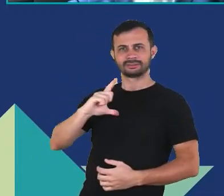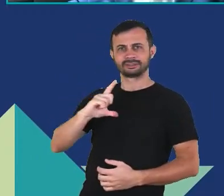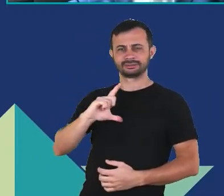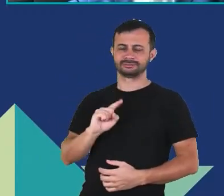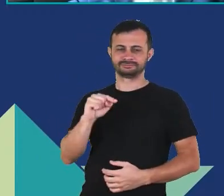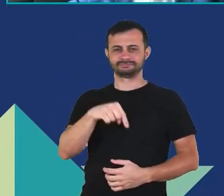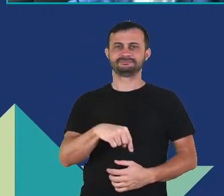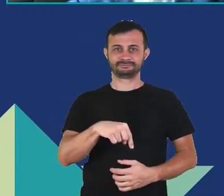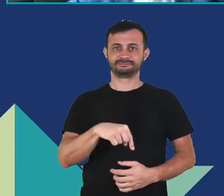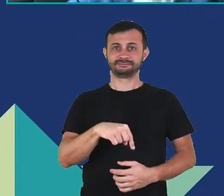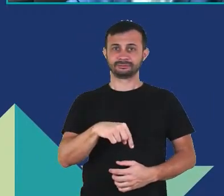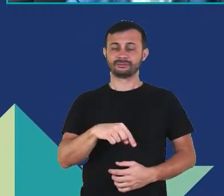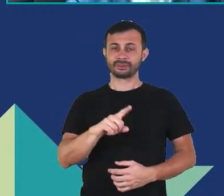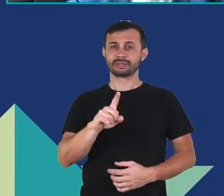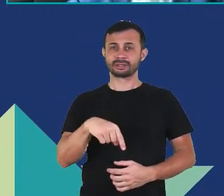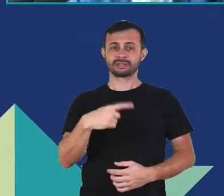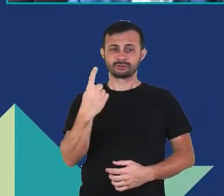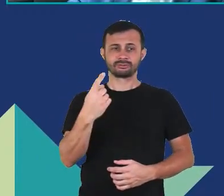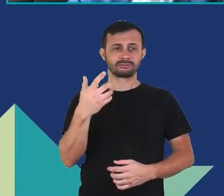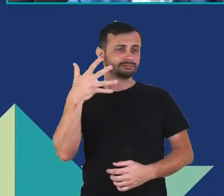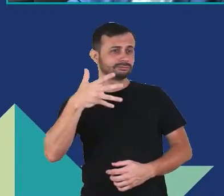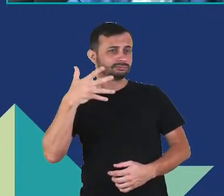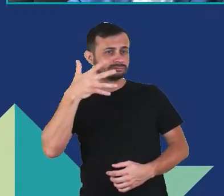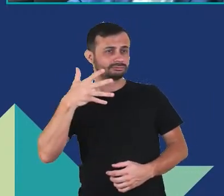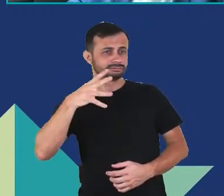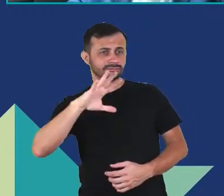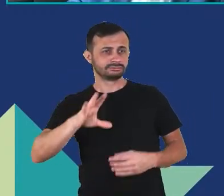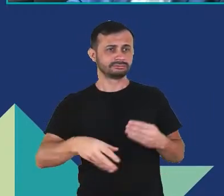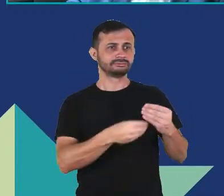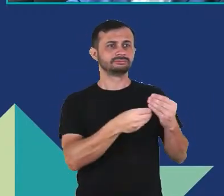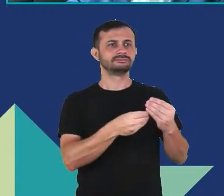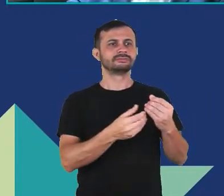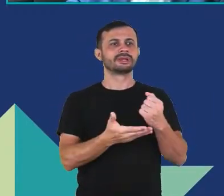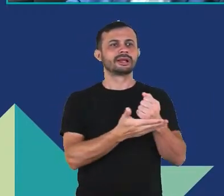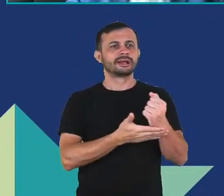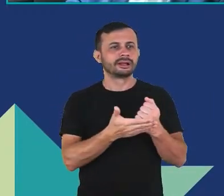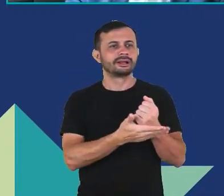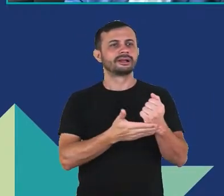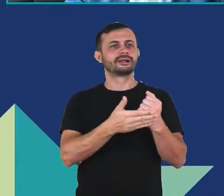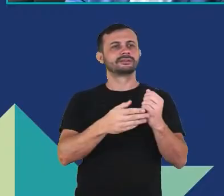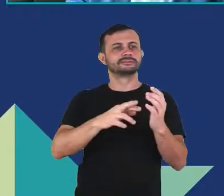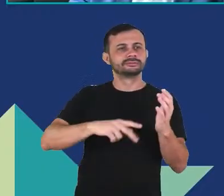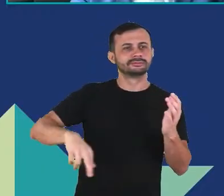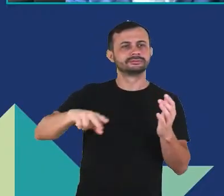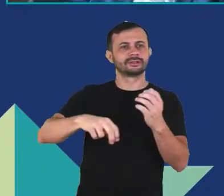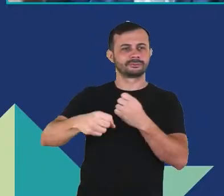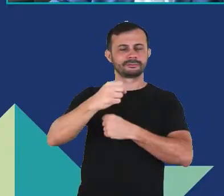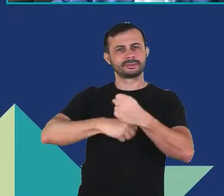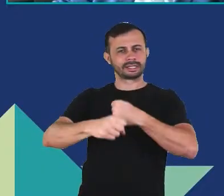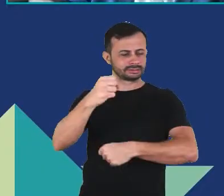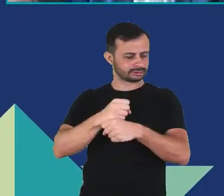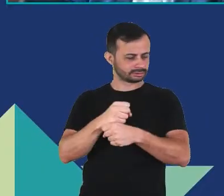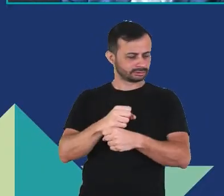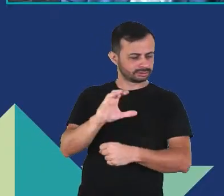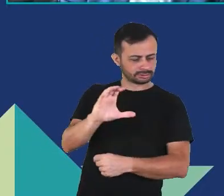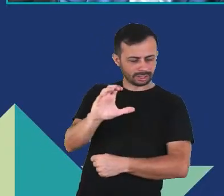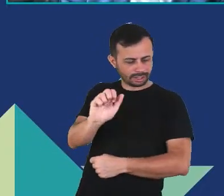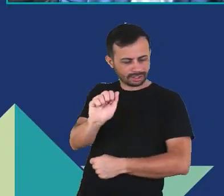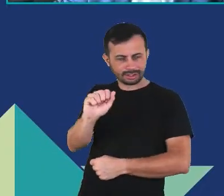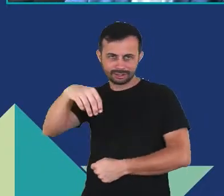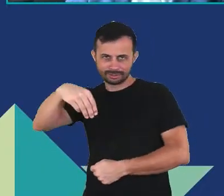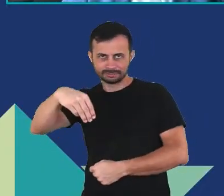was basically awarded to me last year by the CIM, and I'm taking this